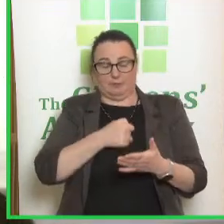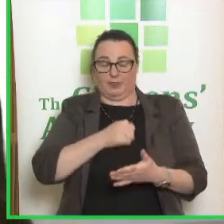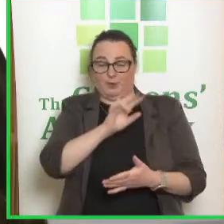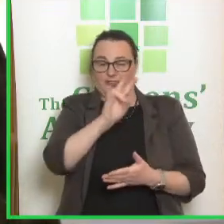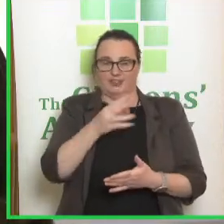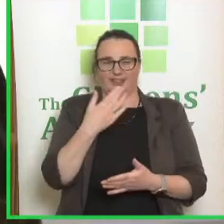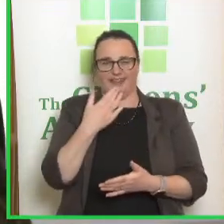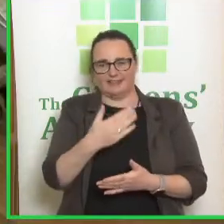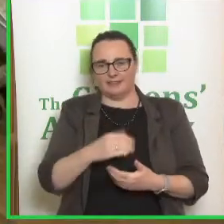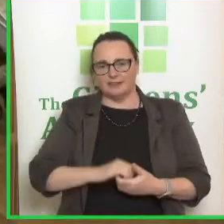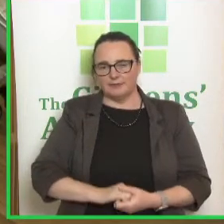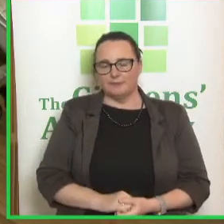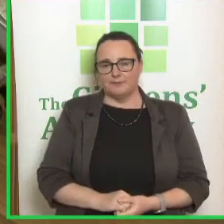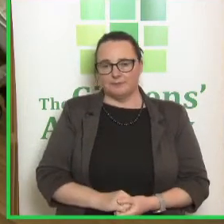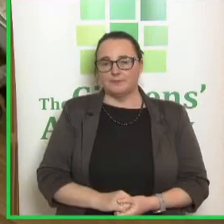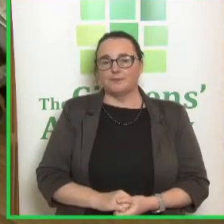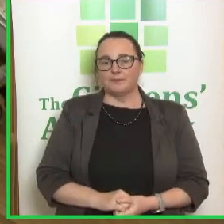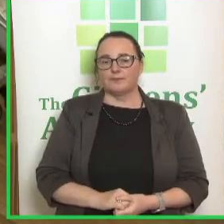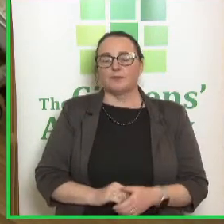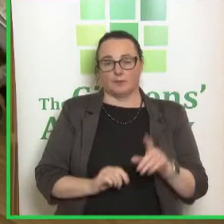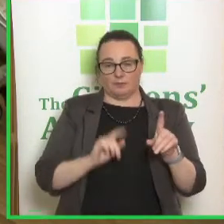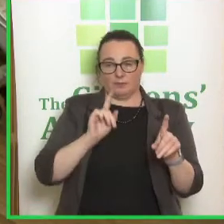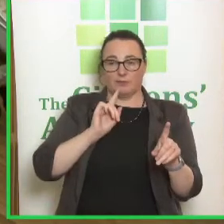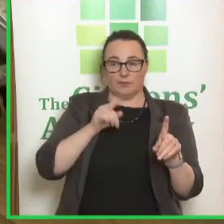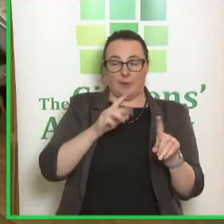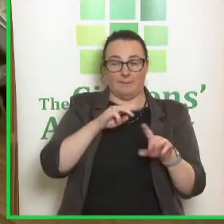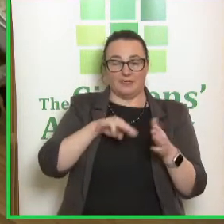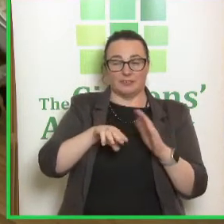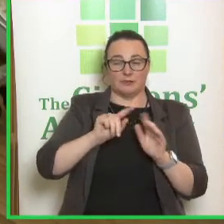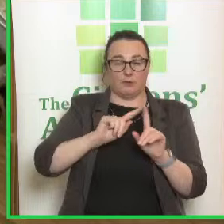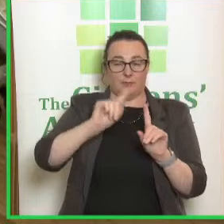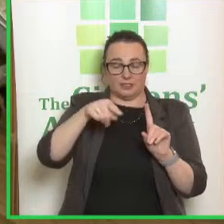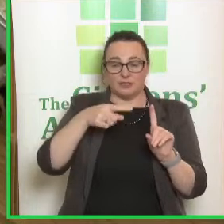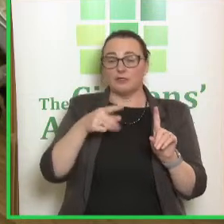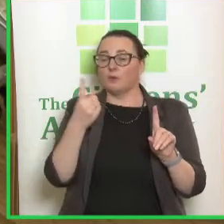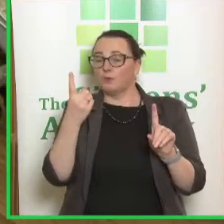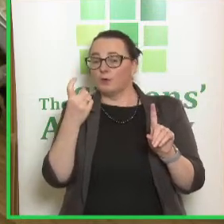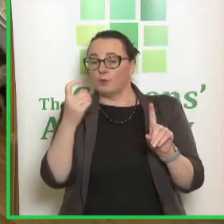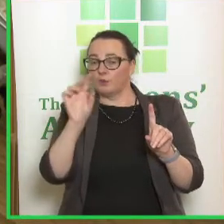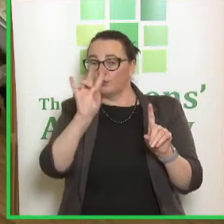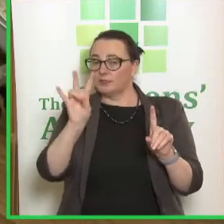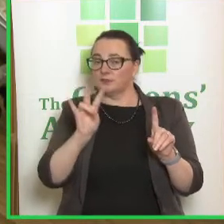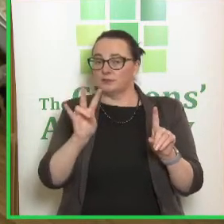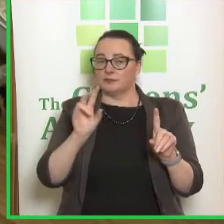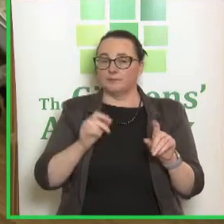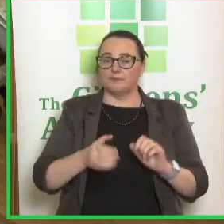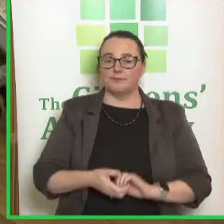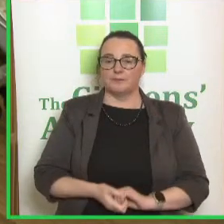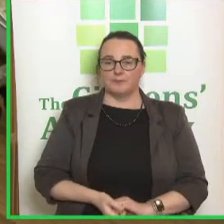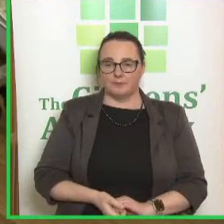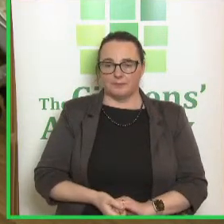Thanks. Okay, and we will, Minister, come to you now. Just one more, just back there, please.